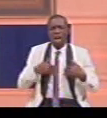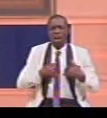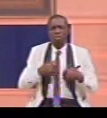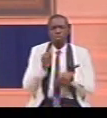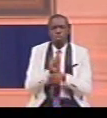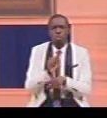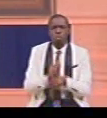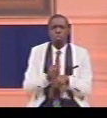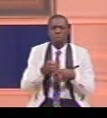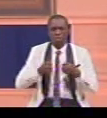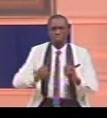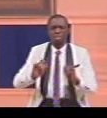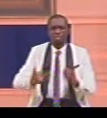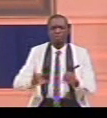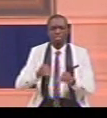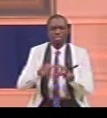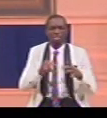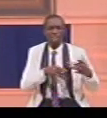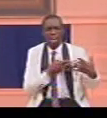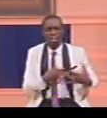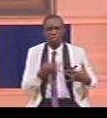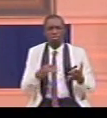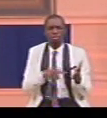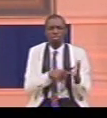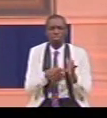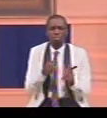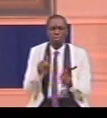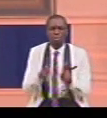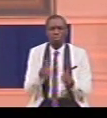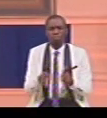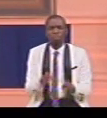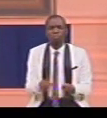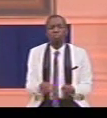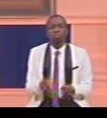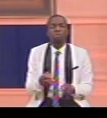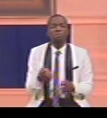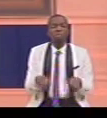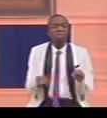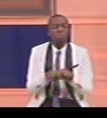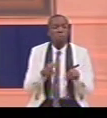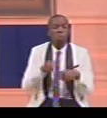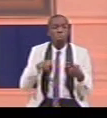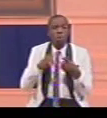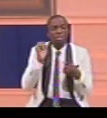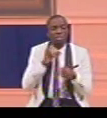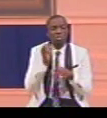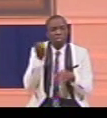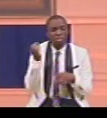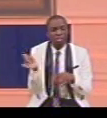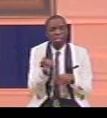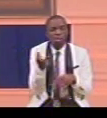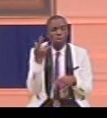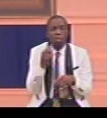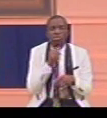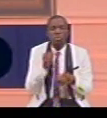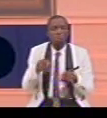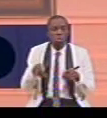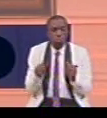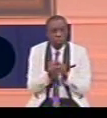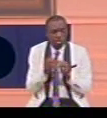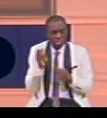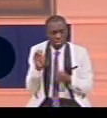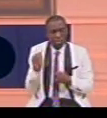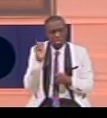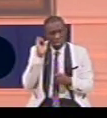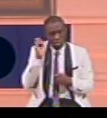of these people and he could look at them he saw them even when they were not physically with him because he knew all things and he could tell that they were not